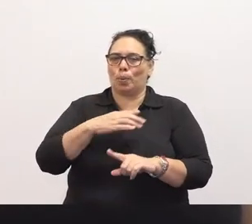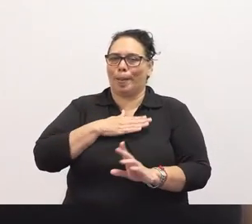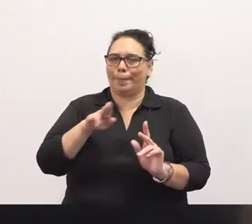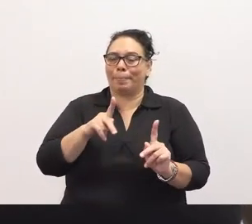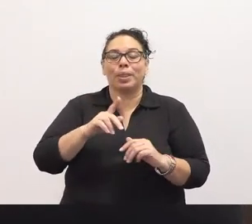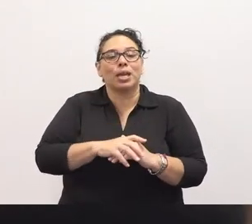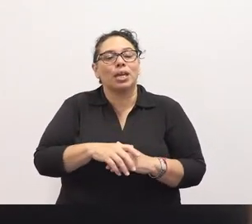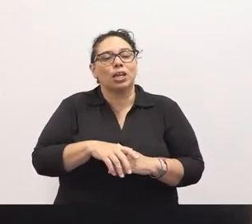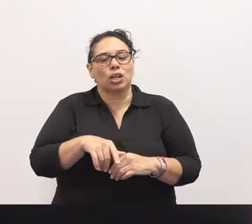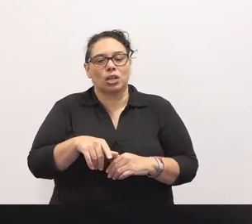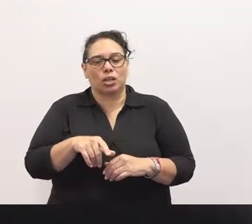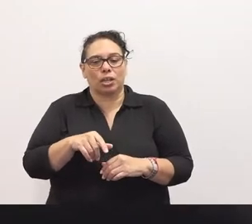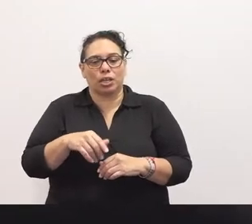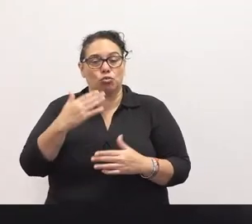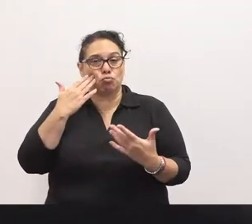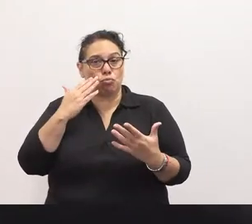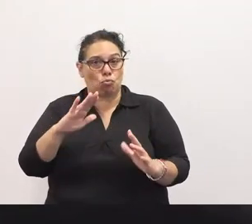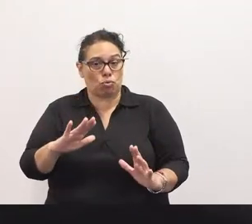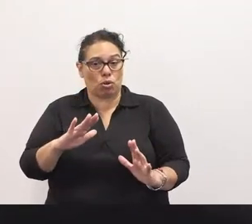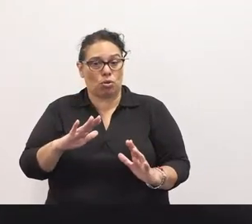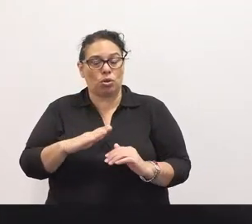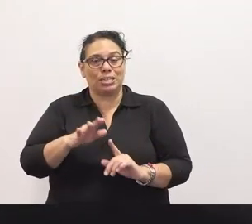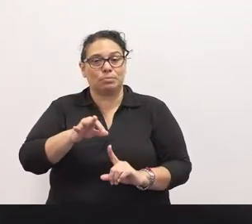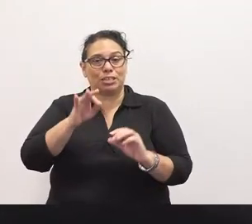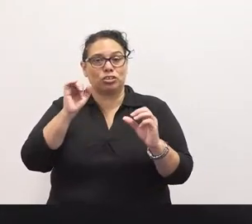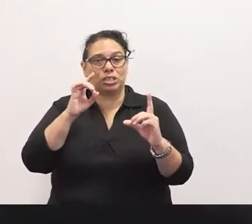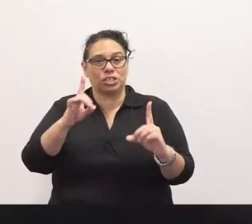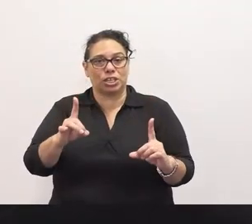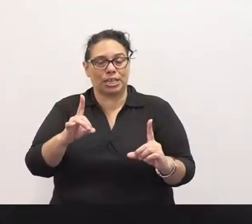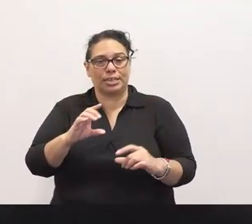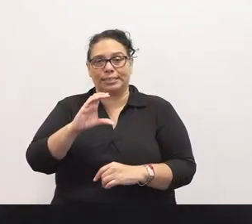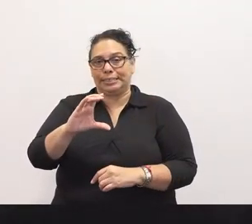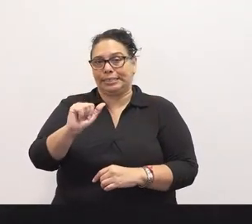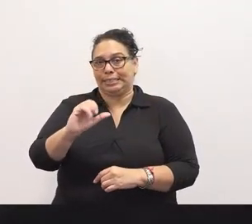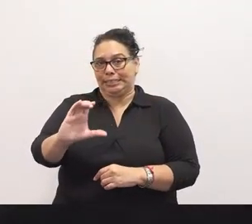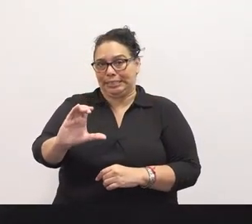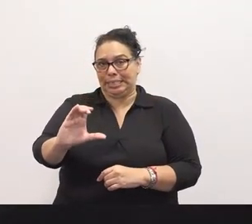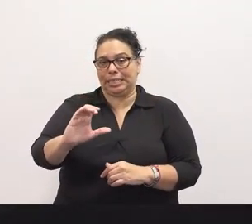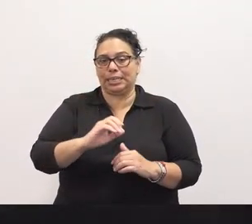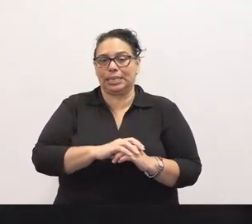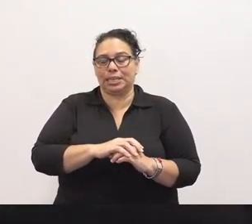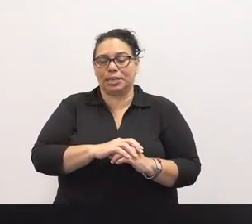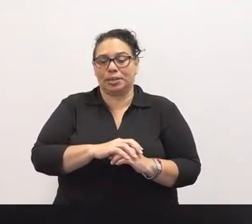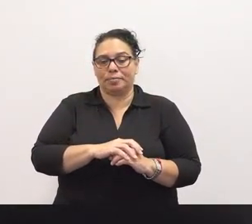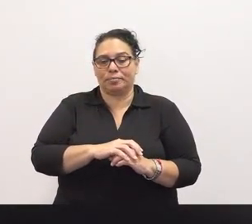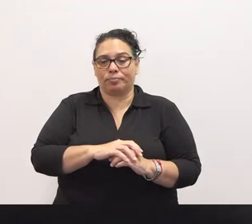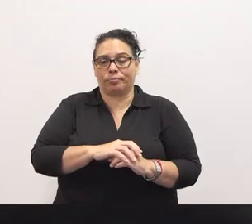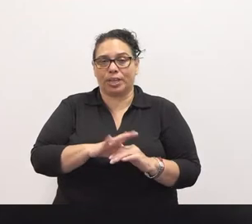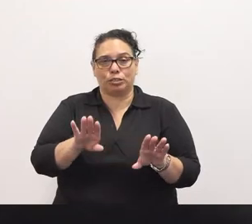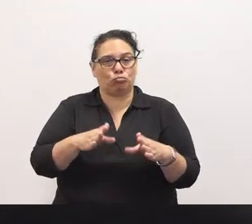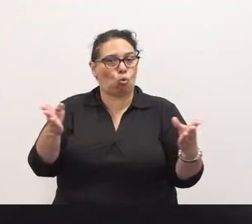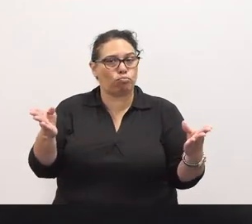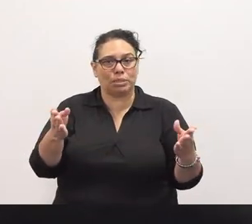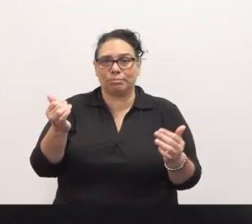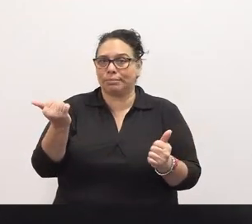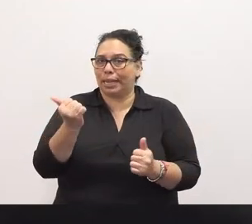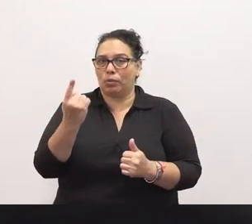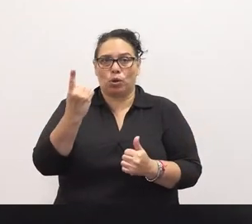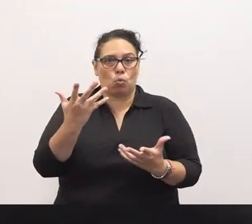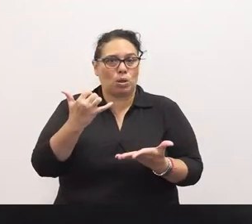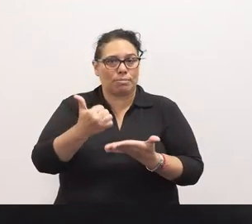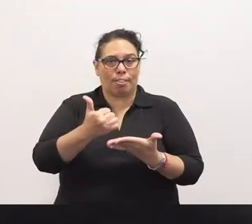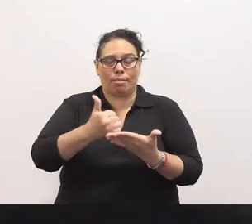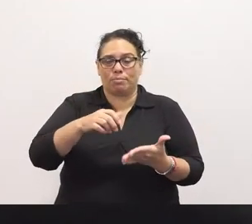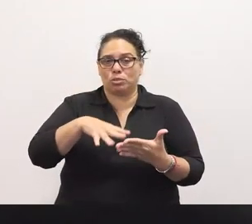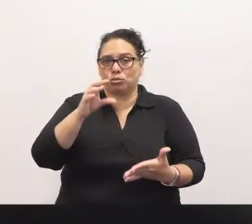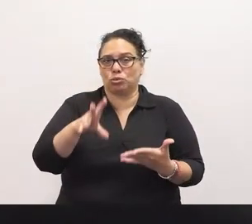of you that do not know, it is a Special Education Community Advisory Committee, CAC, is open to everyone who wants to help